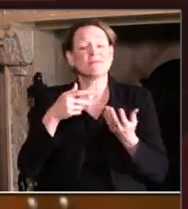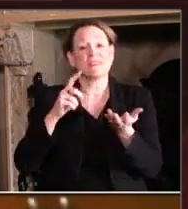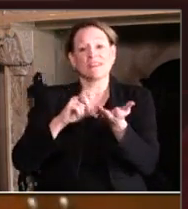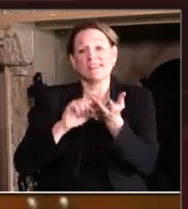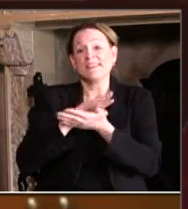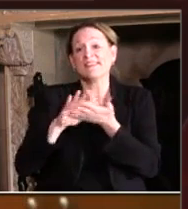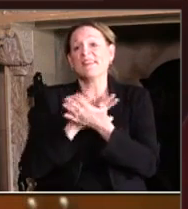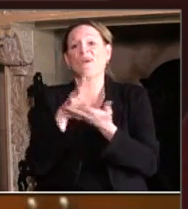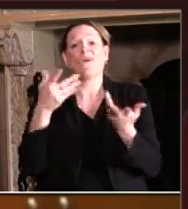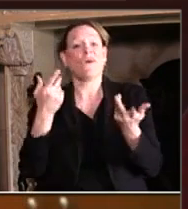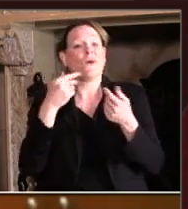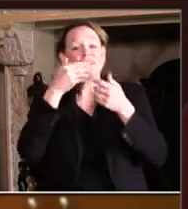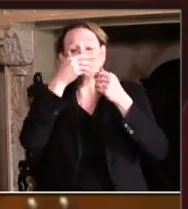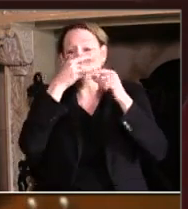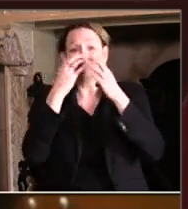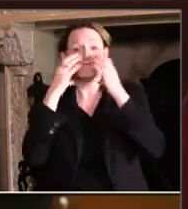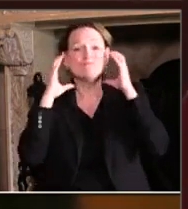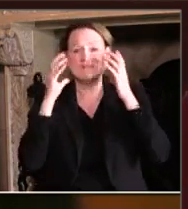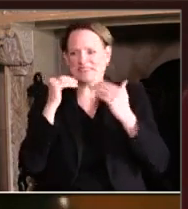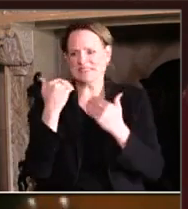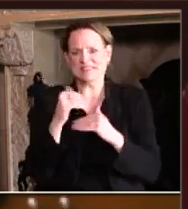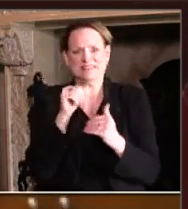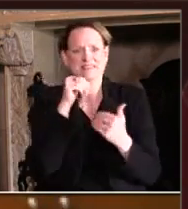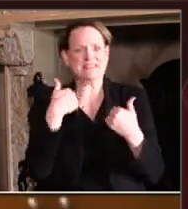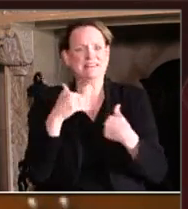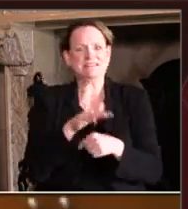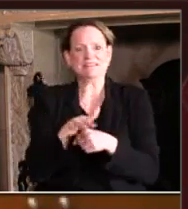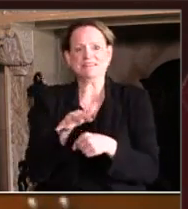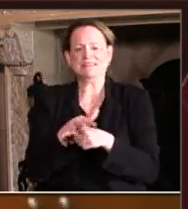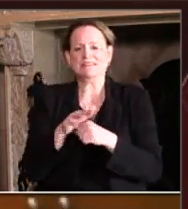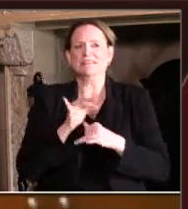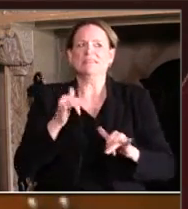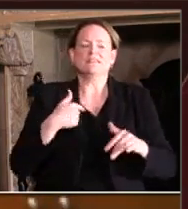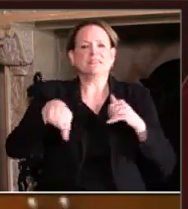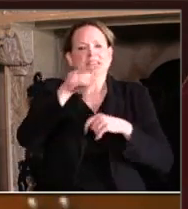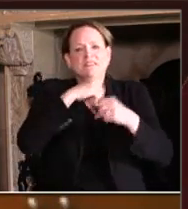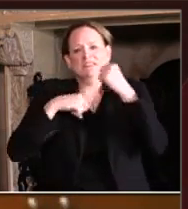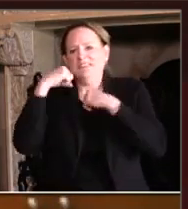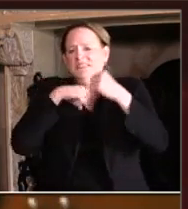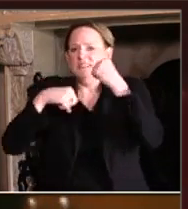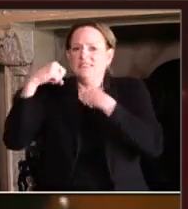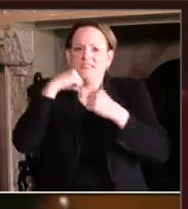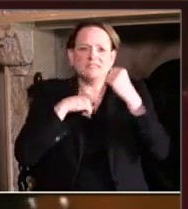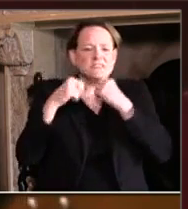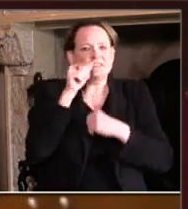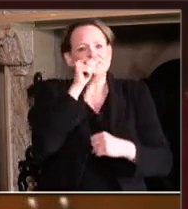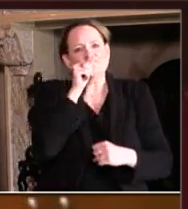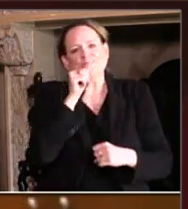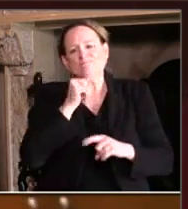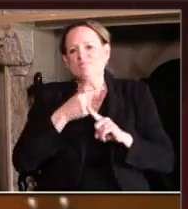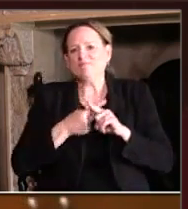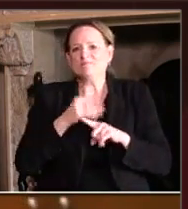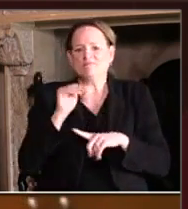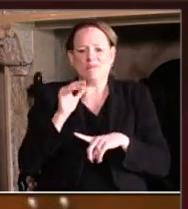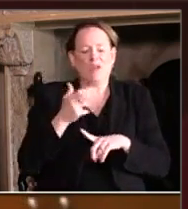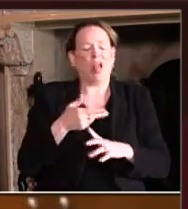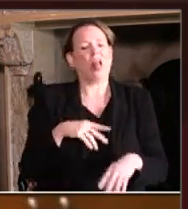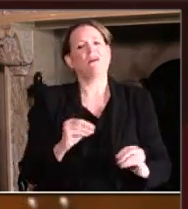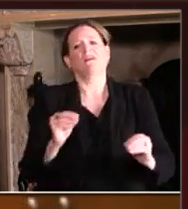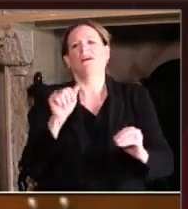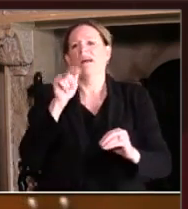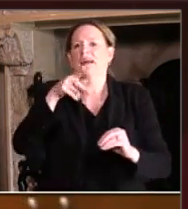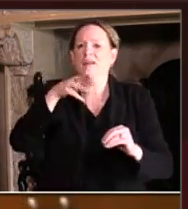It was a very humbling time. As the weeks and months passed, our clinic, along with the other Milwaukee area